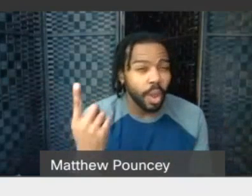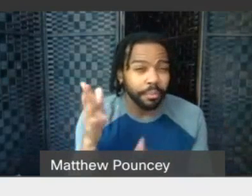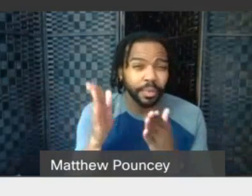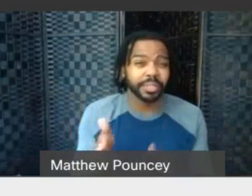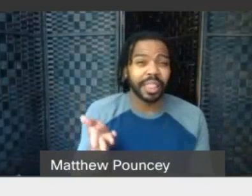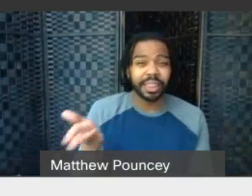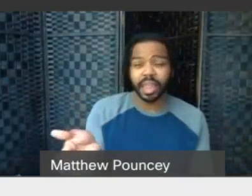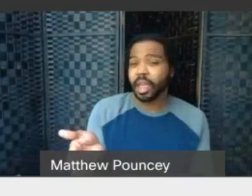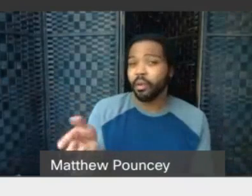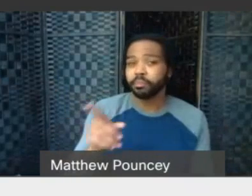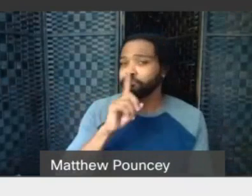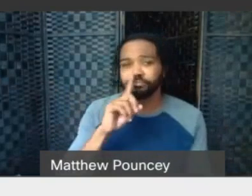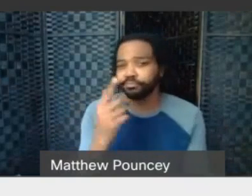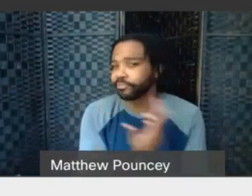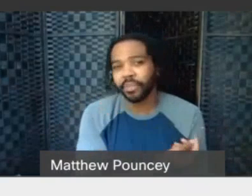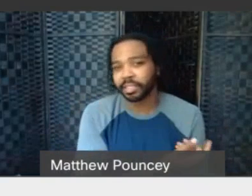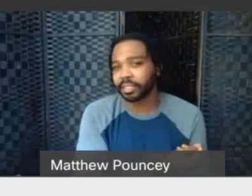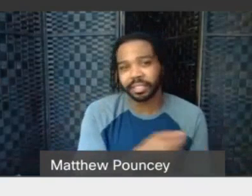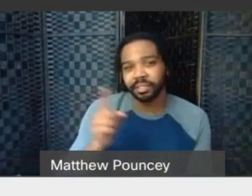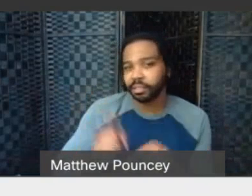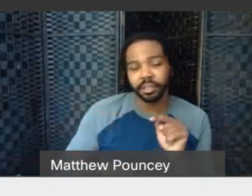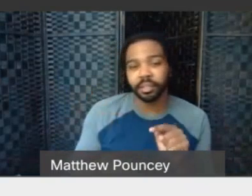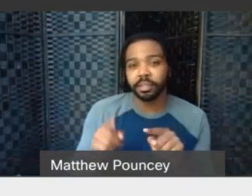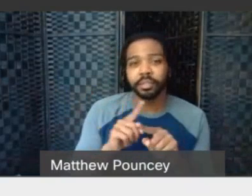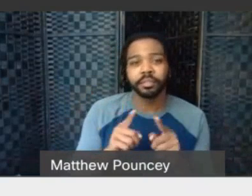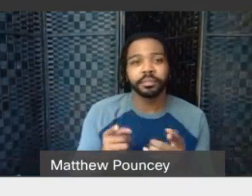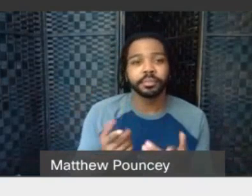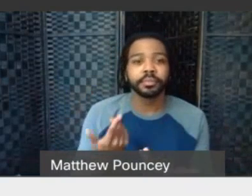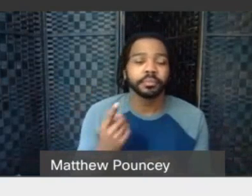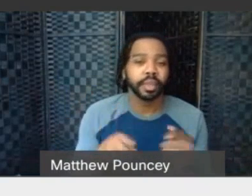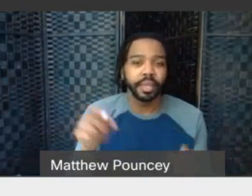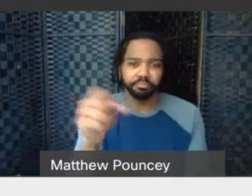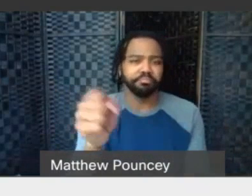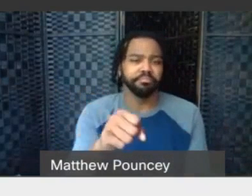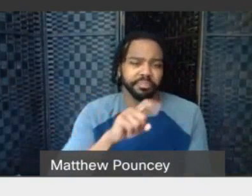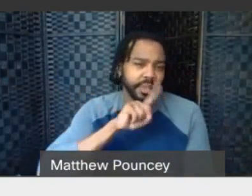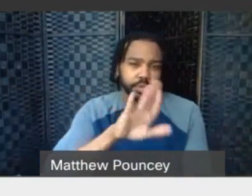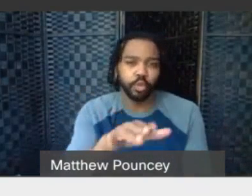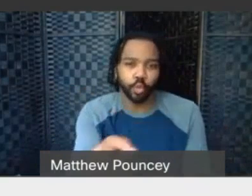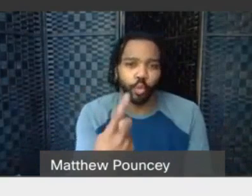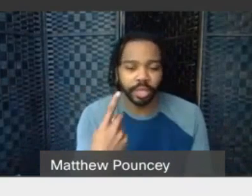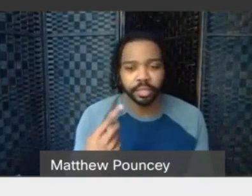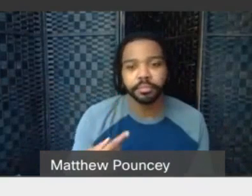be vaccinated. Um, absolutely. Um,